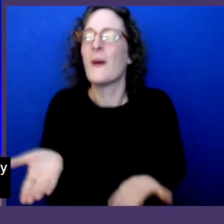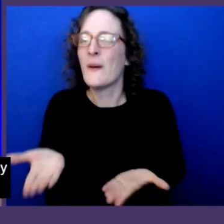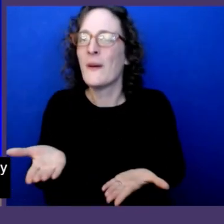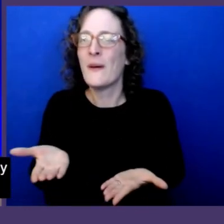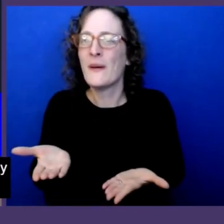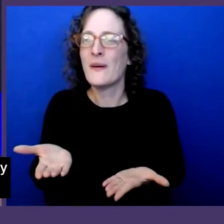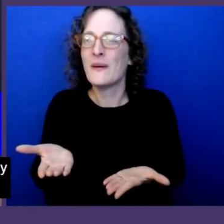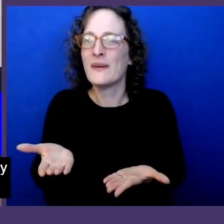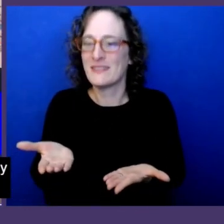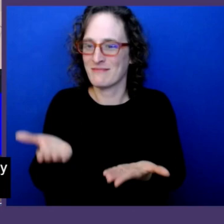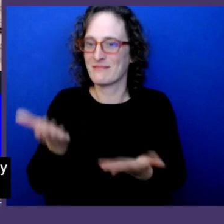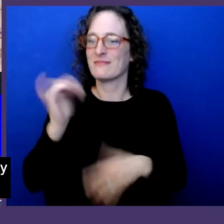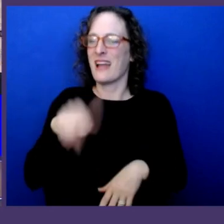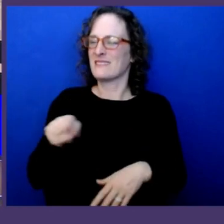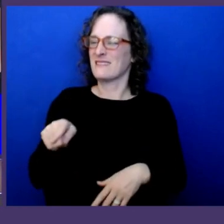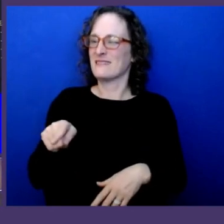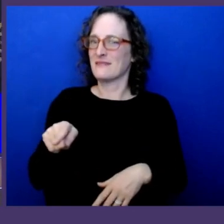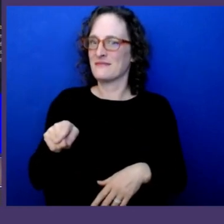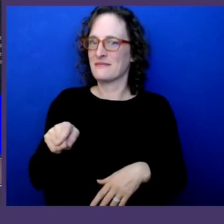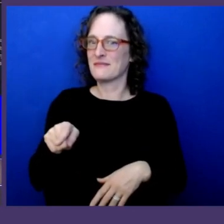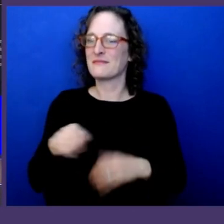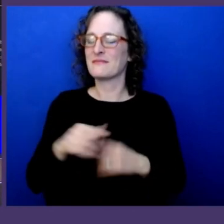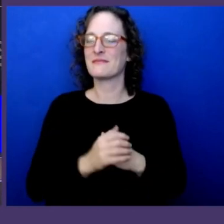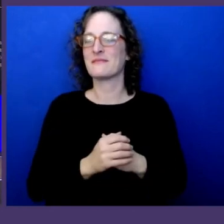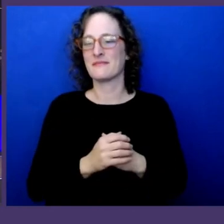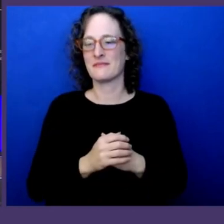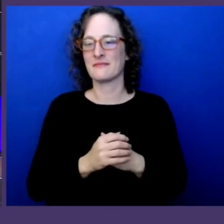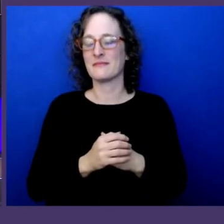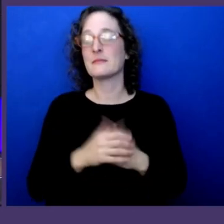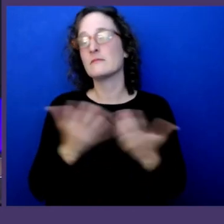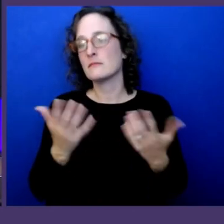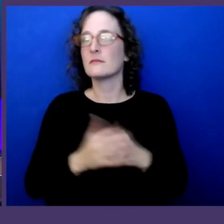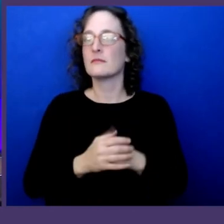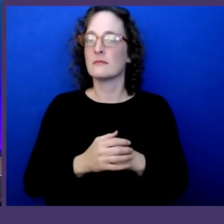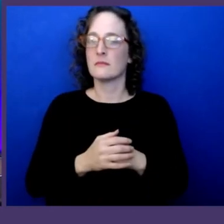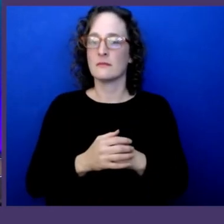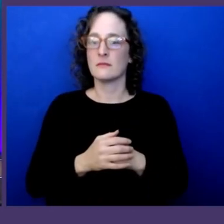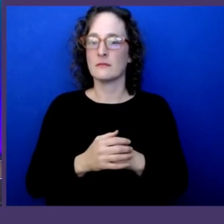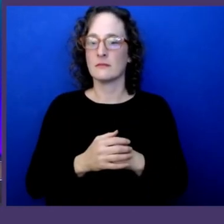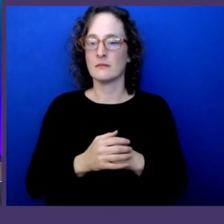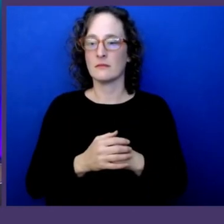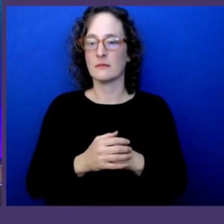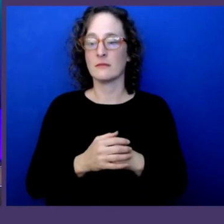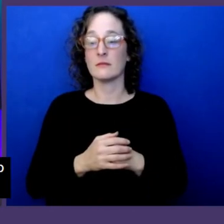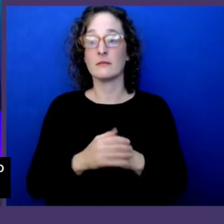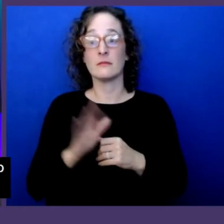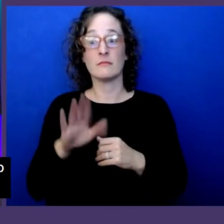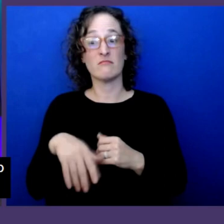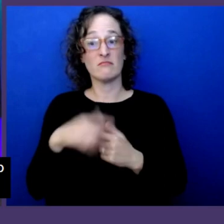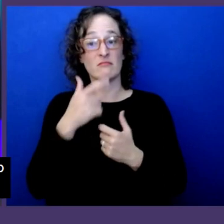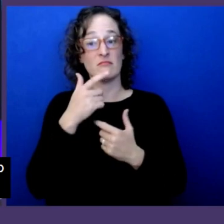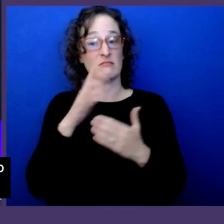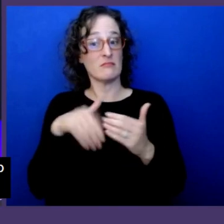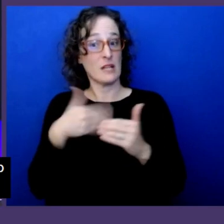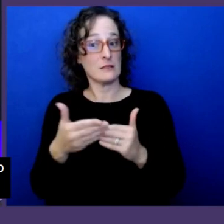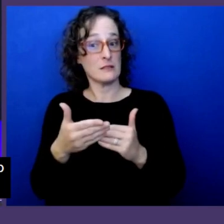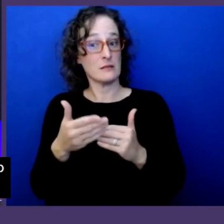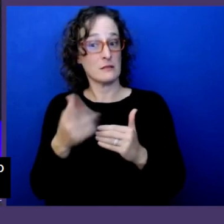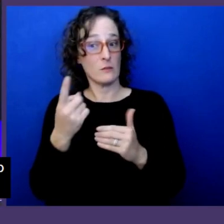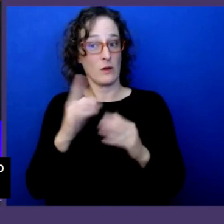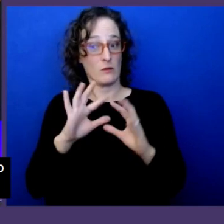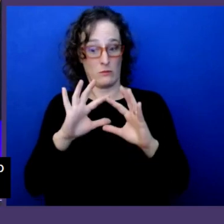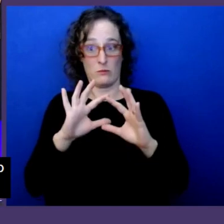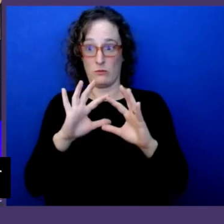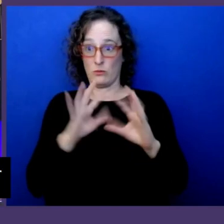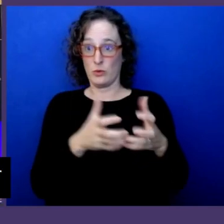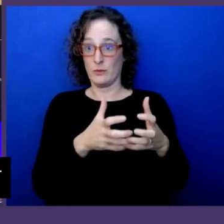Next up, I think something that is very interesting is we went from a world that was retrieval only all the way, the pendulum has swung to the other